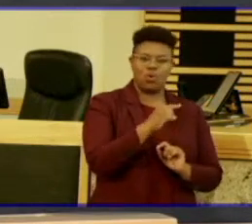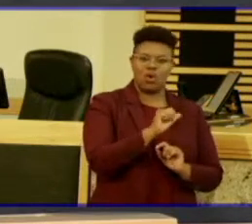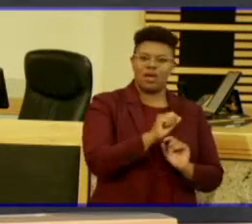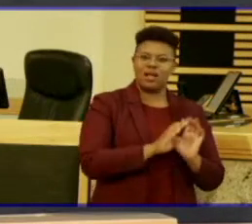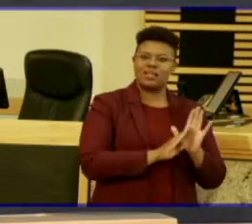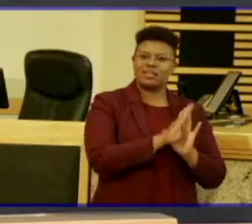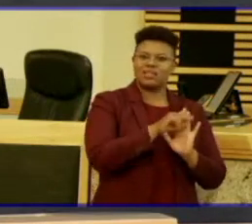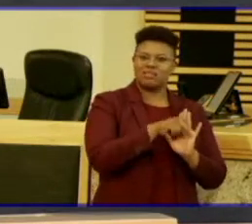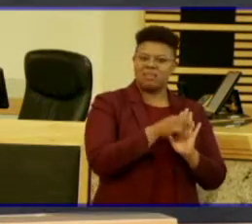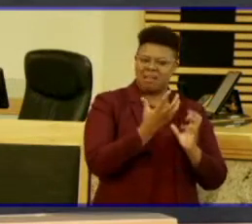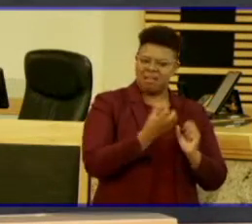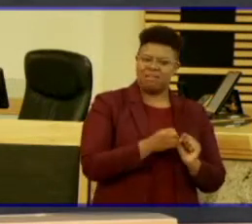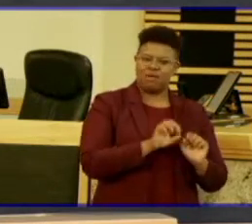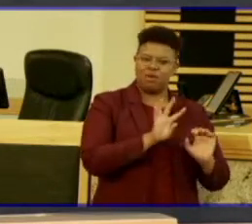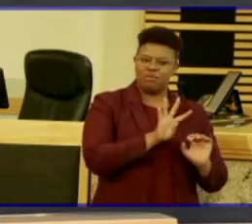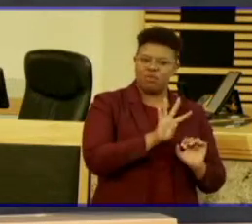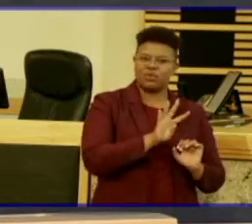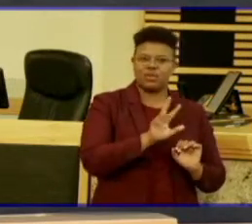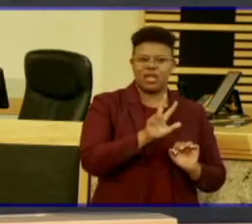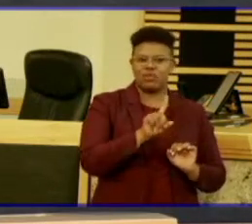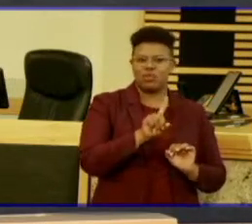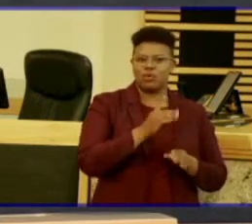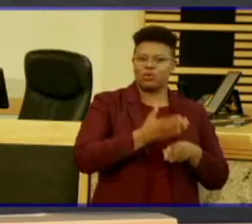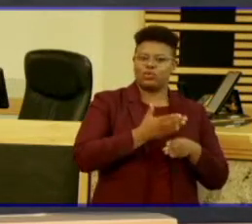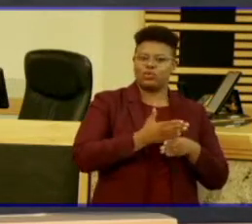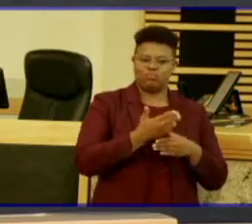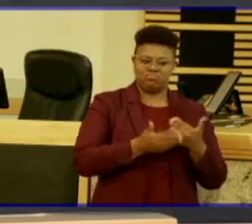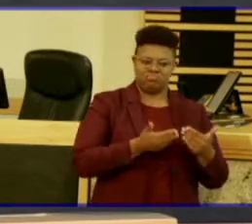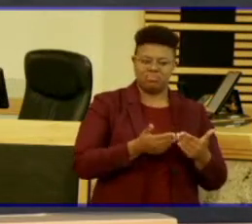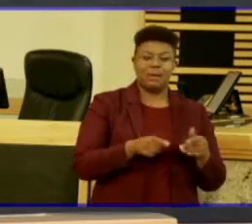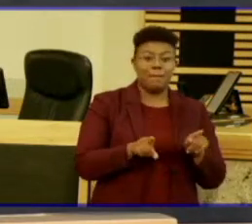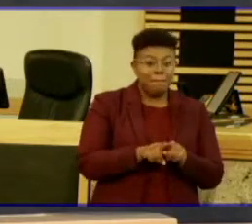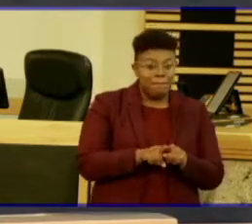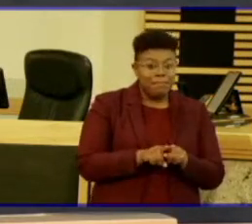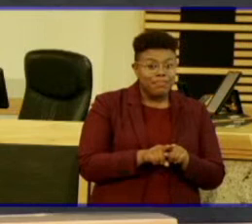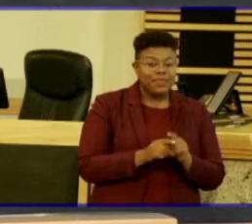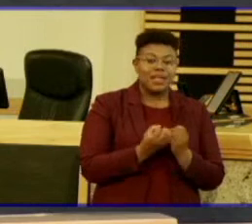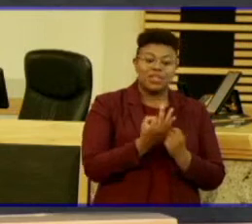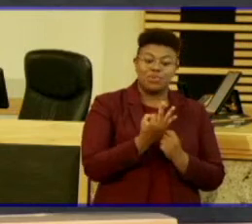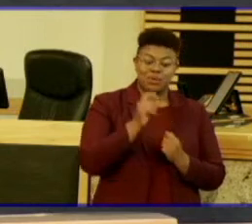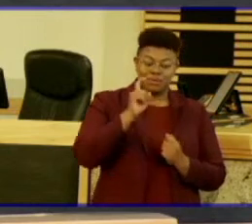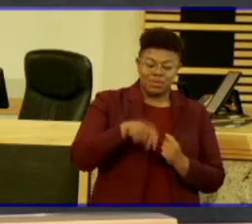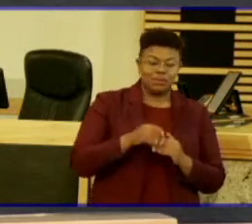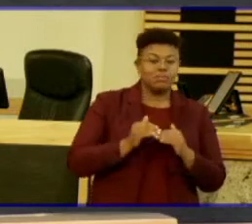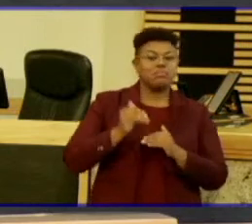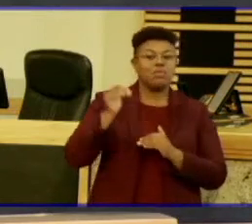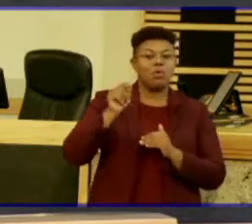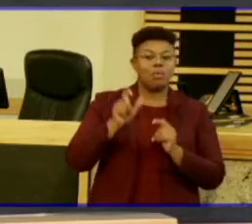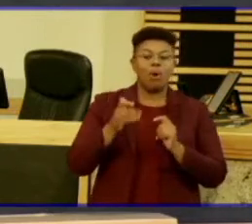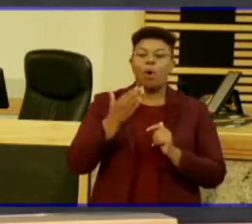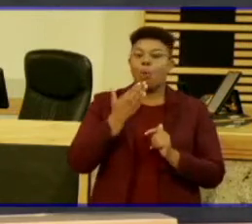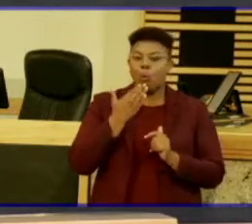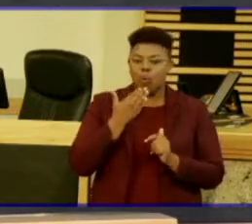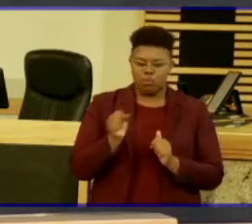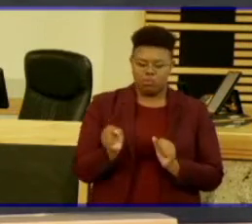created 481 operational jobs and 3,951 construction jobs by the third quarter